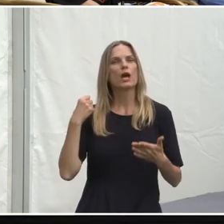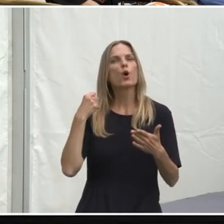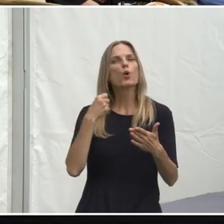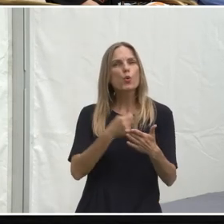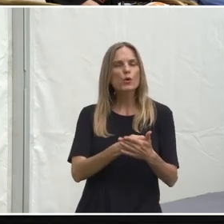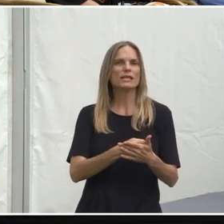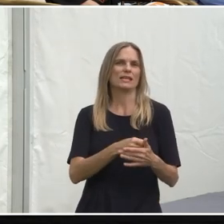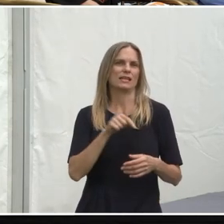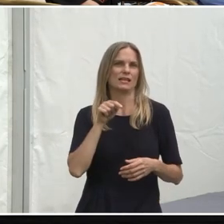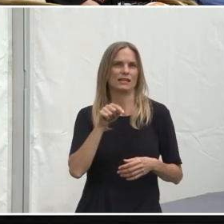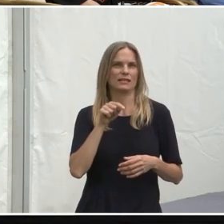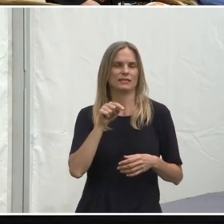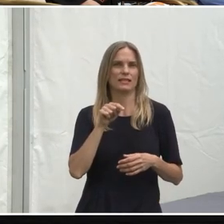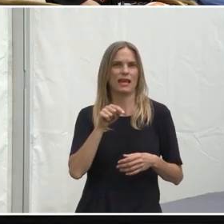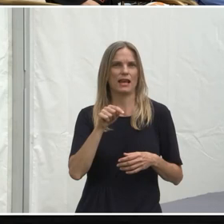dominates